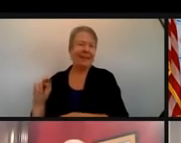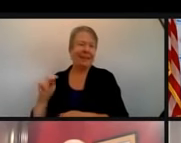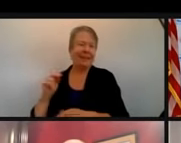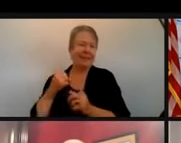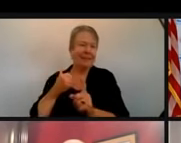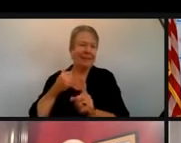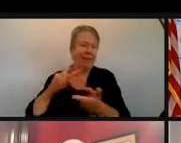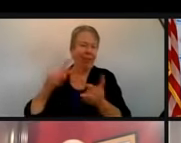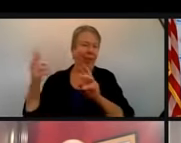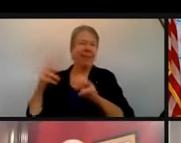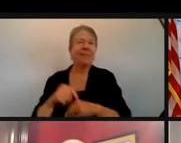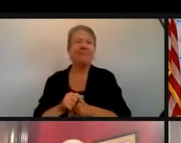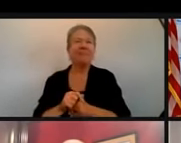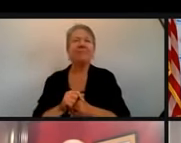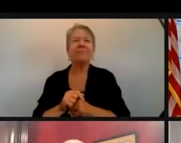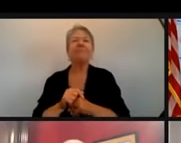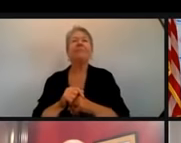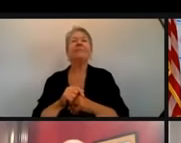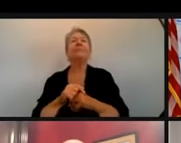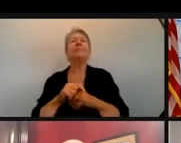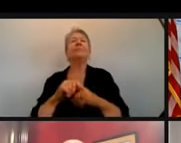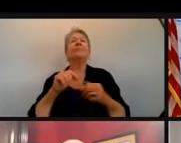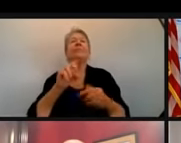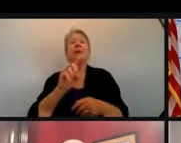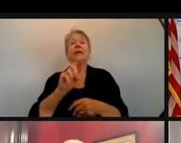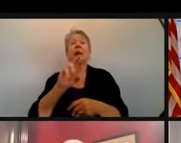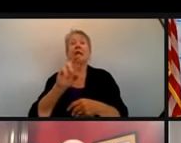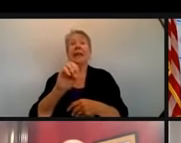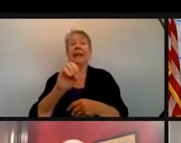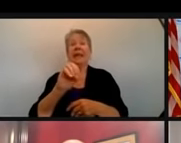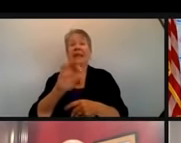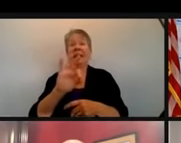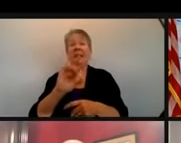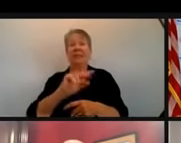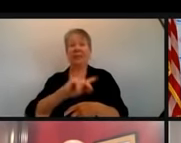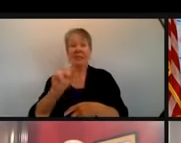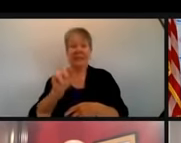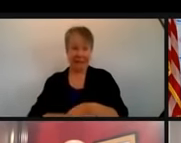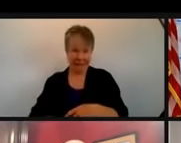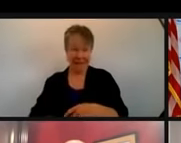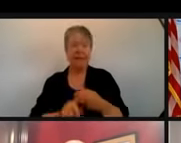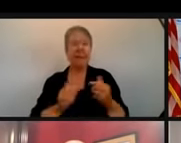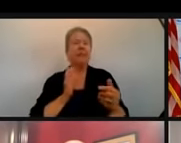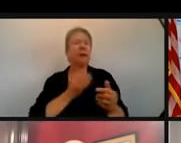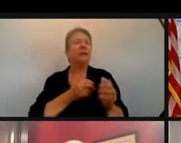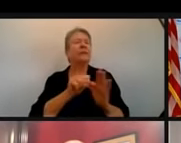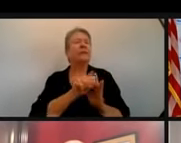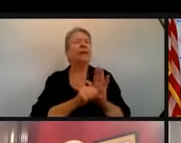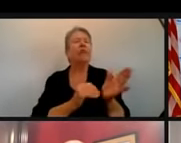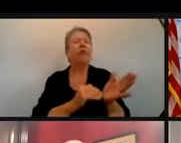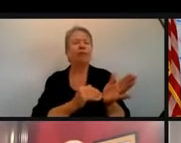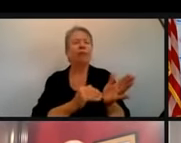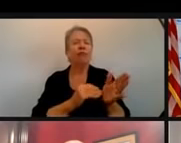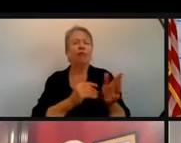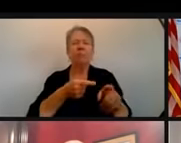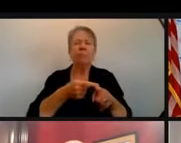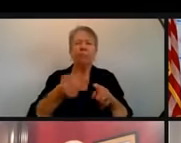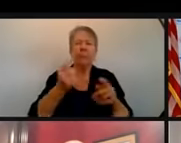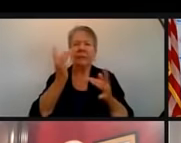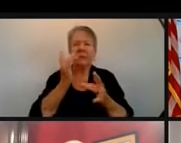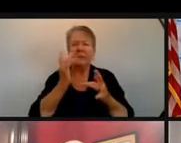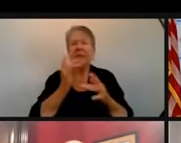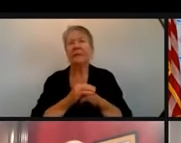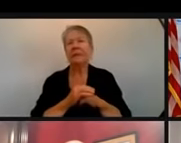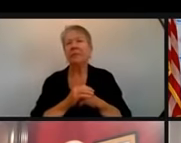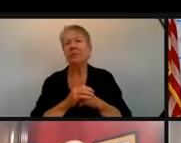Director, Dr. Ed Lifshitz. Good to have you back, Ed. And today we are also honored to be joined by the Chief Administrator of the Motor